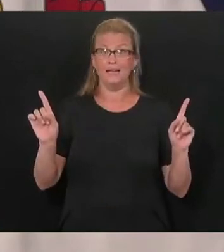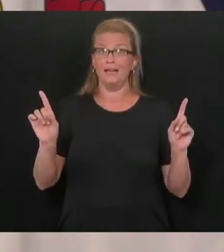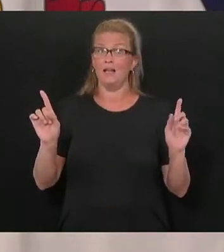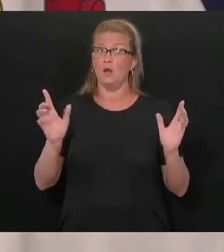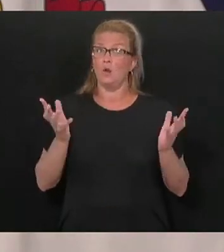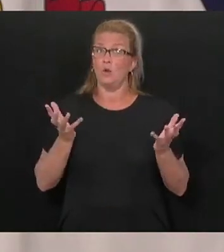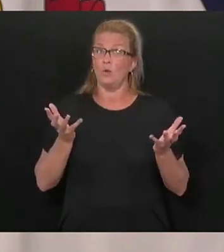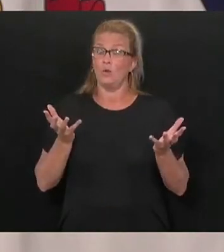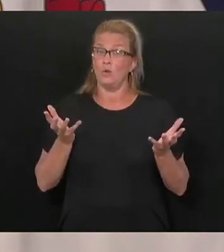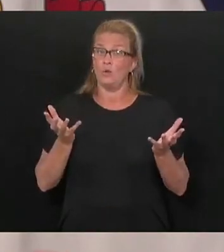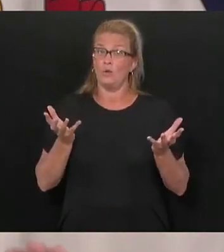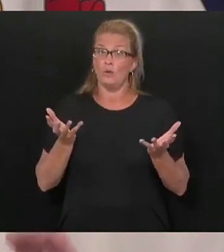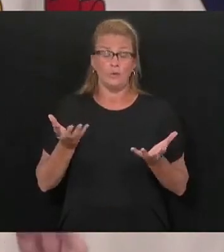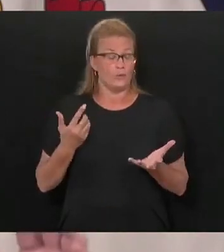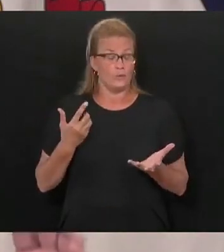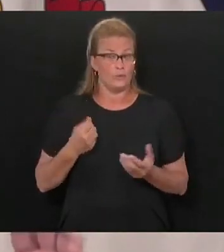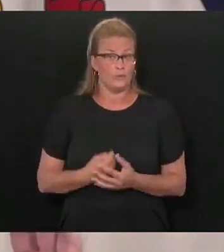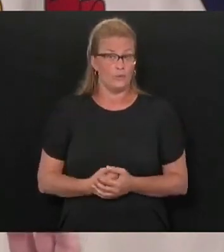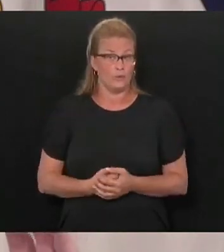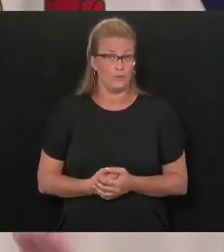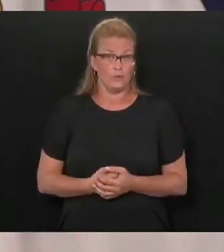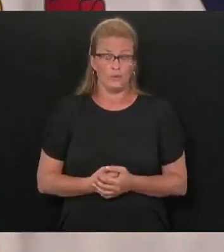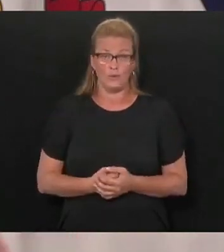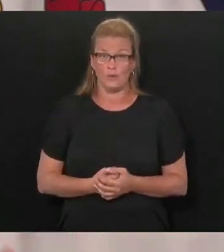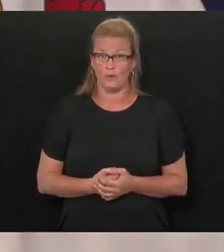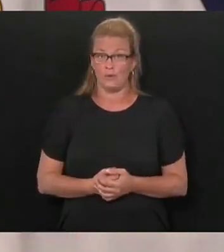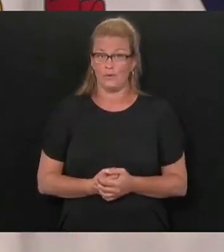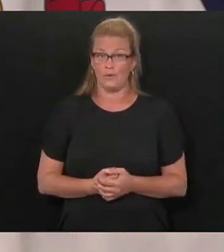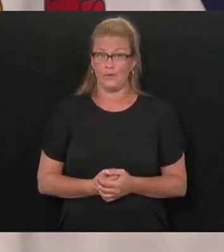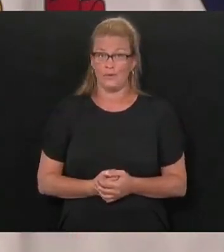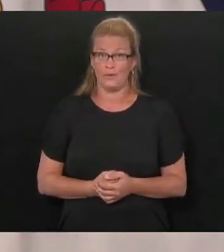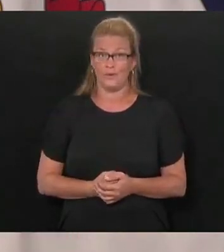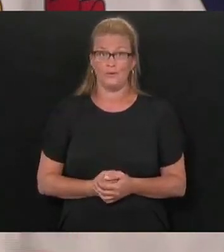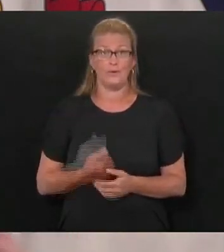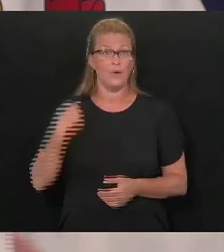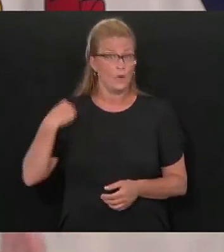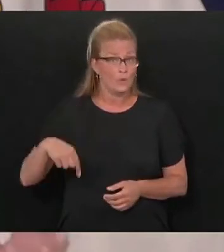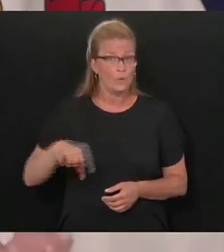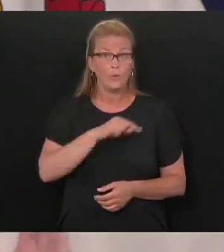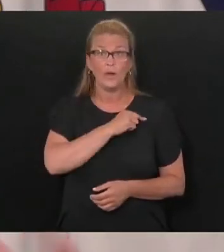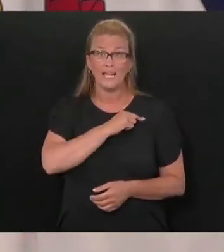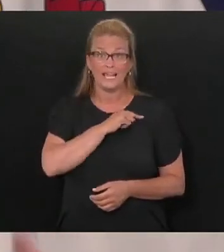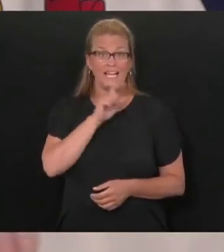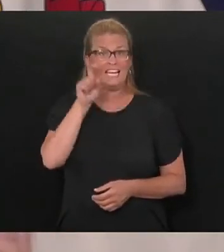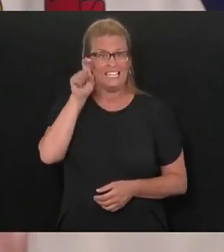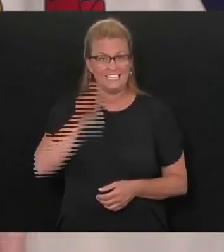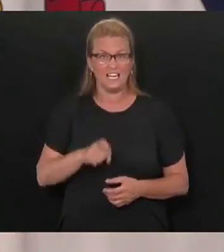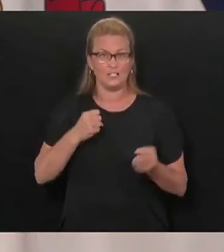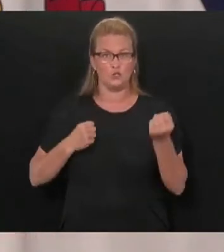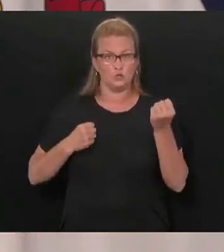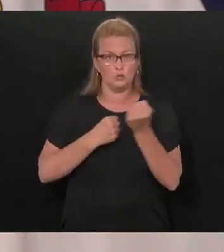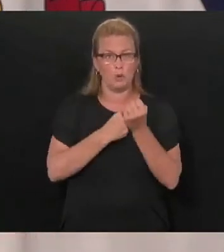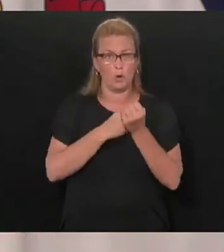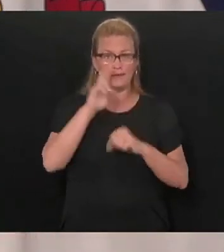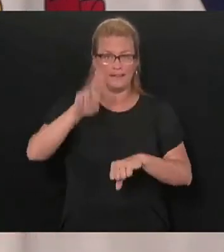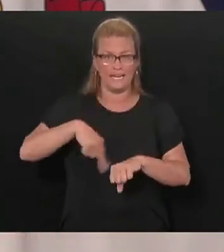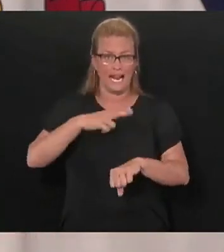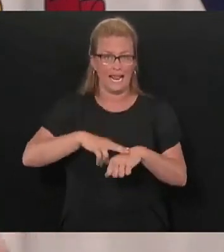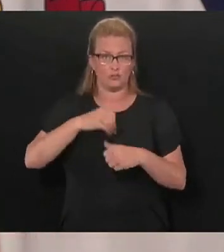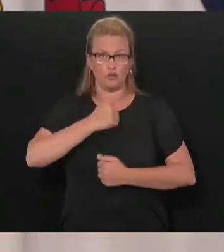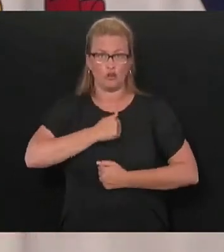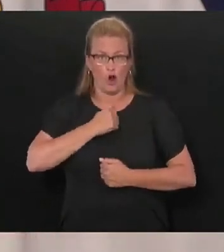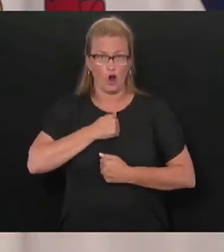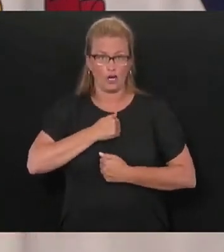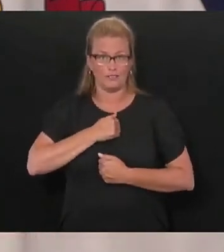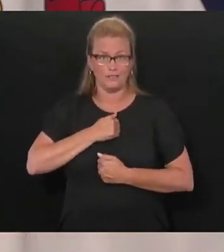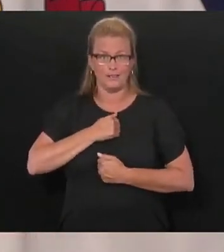is that without any question, we should support our National Guard's effort because